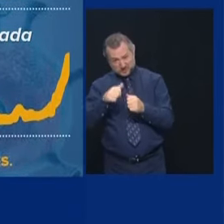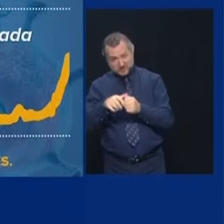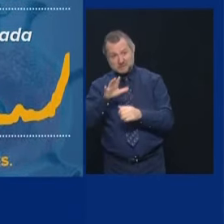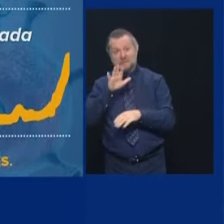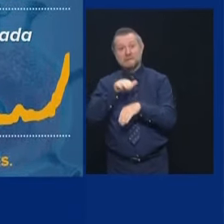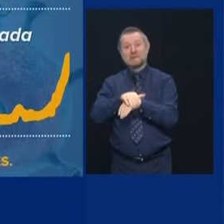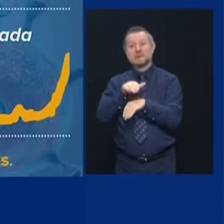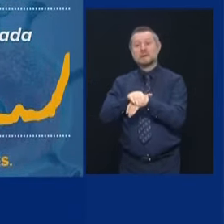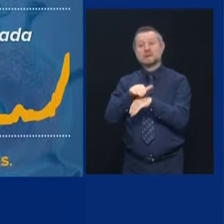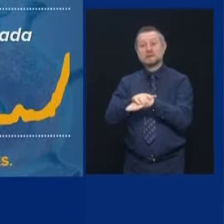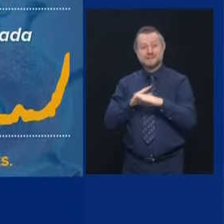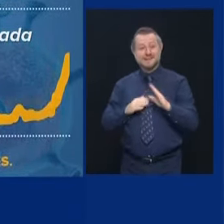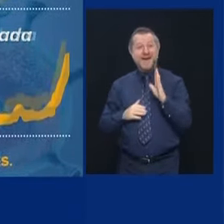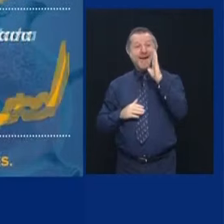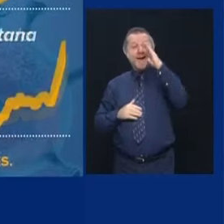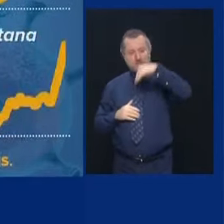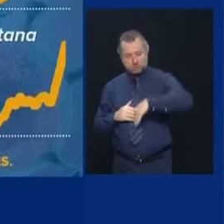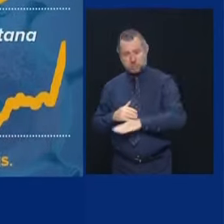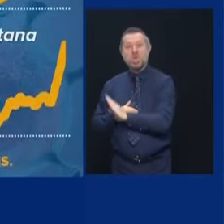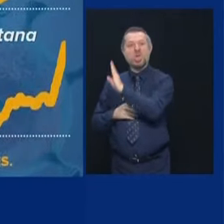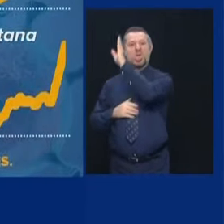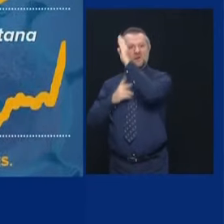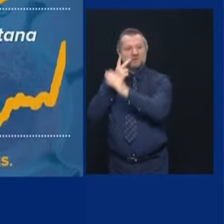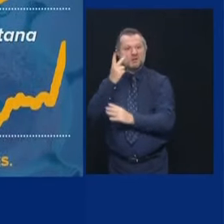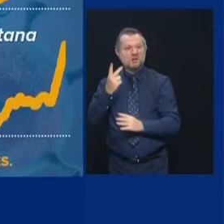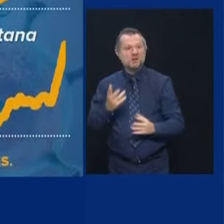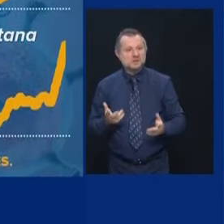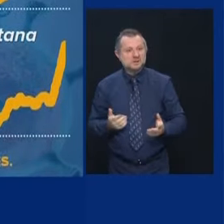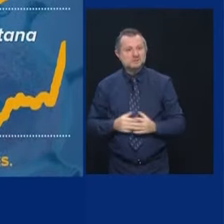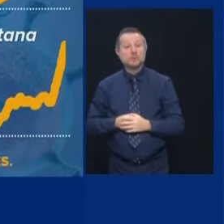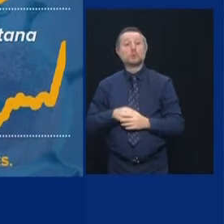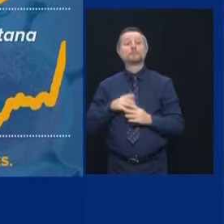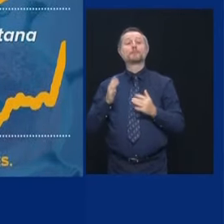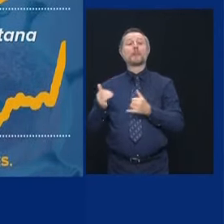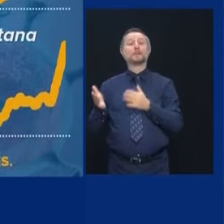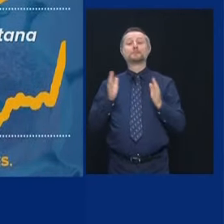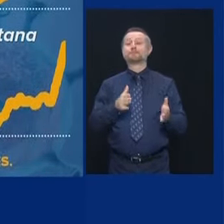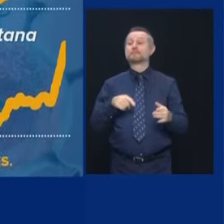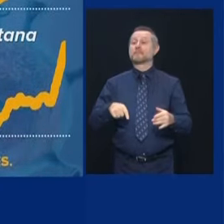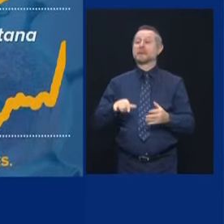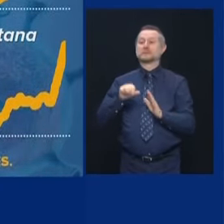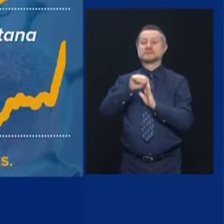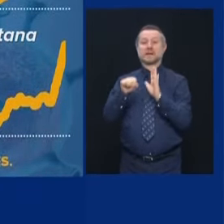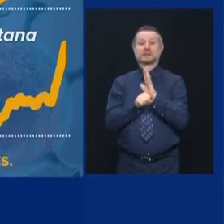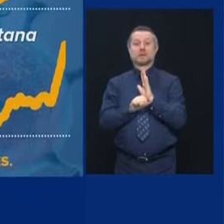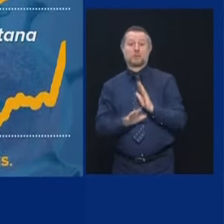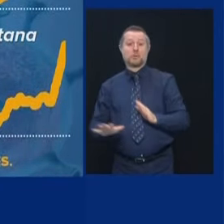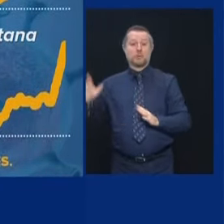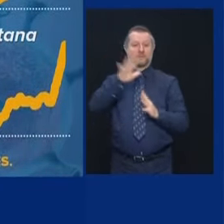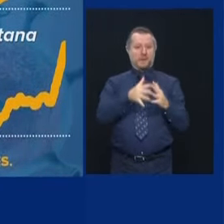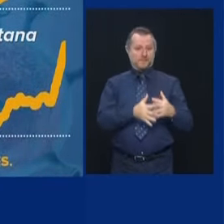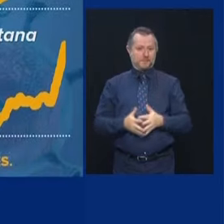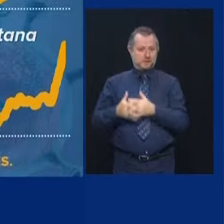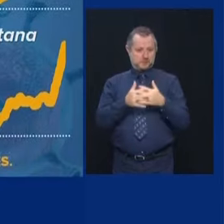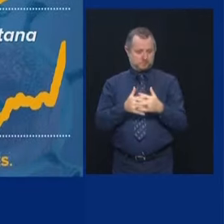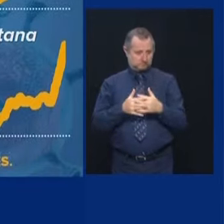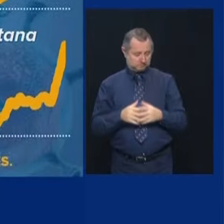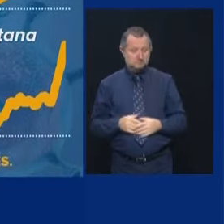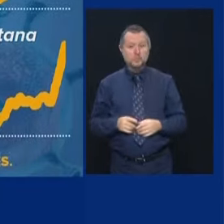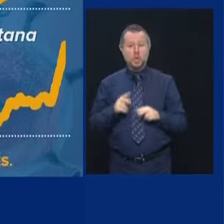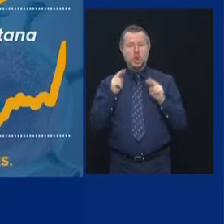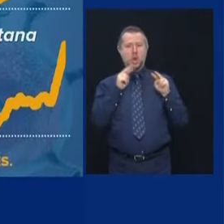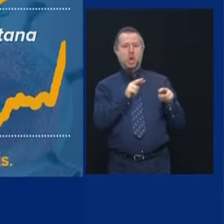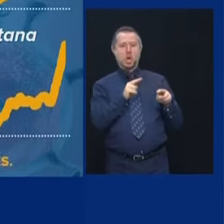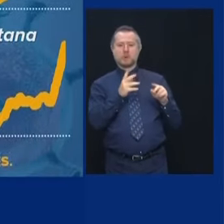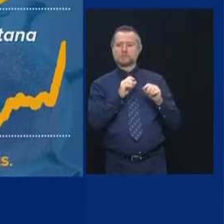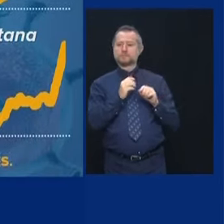were down, they're up again. You look across the nation, states are all